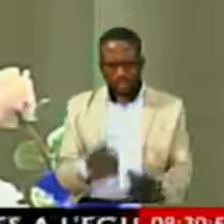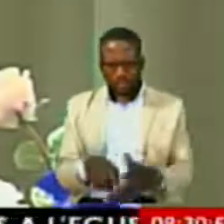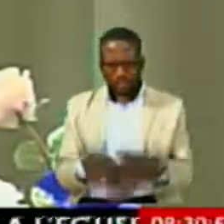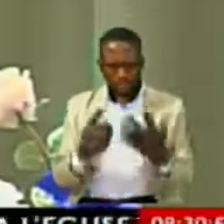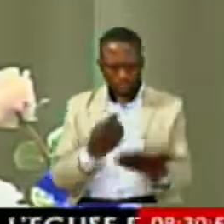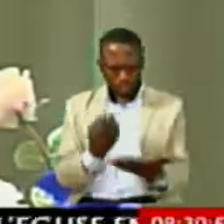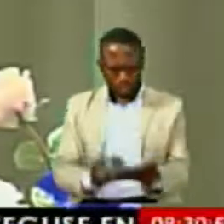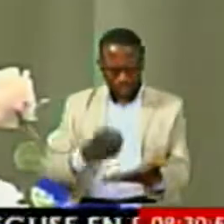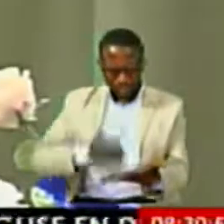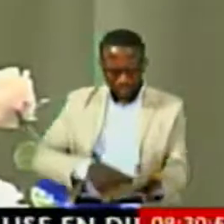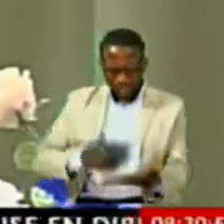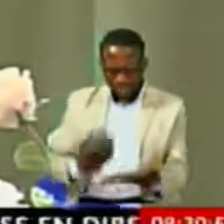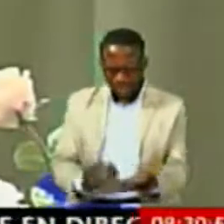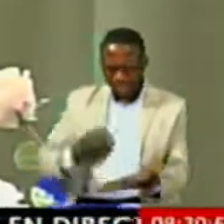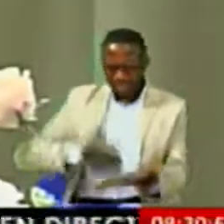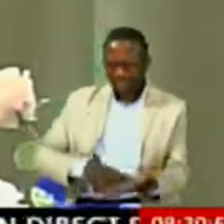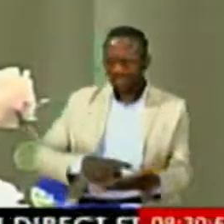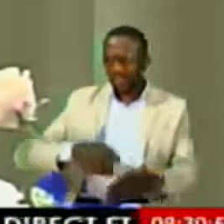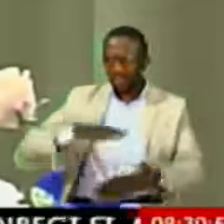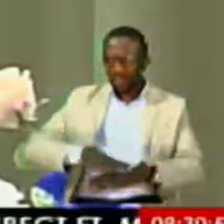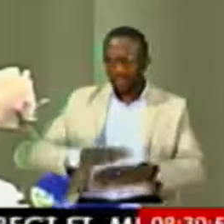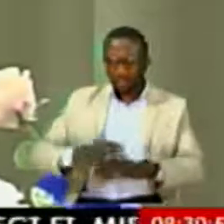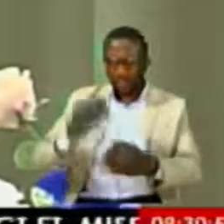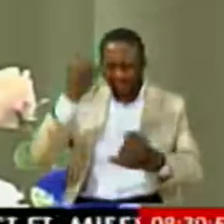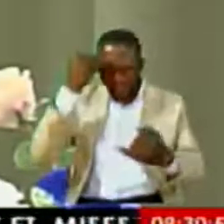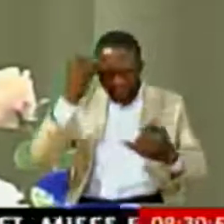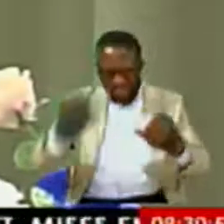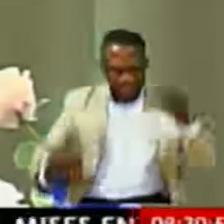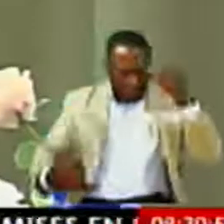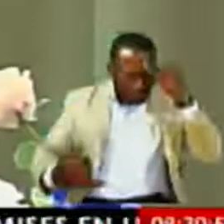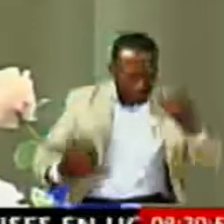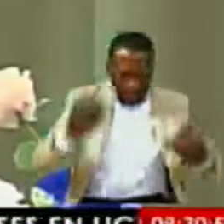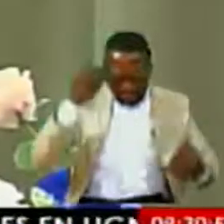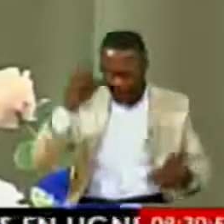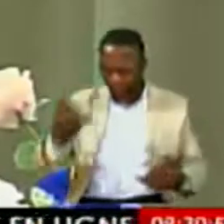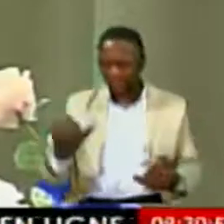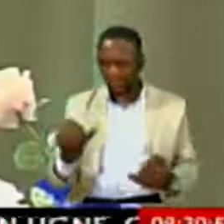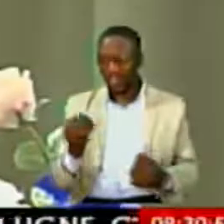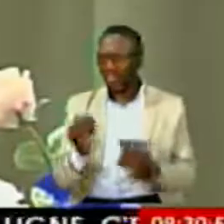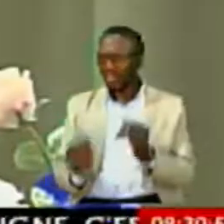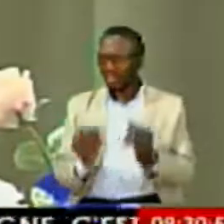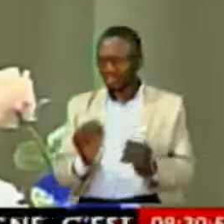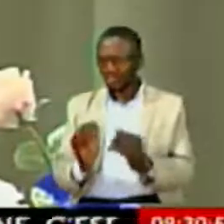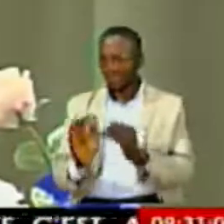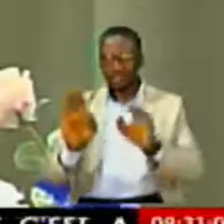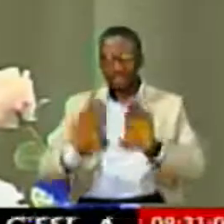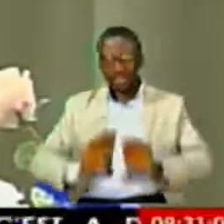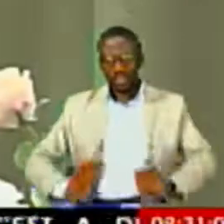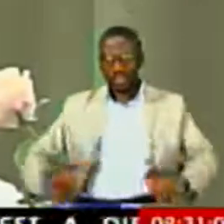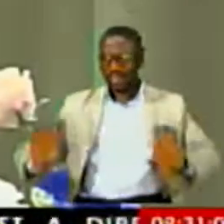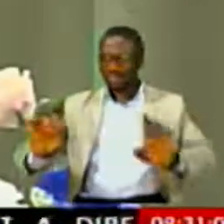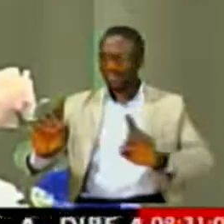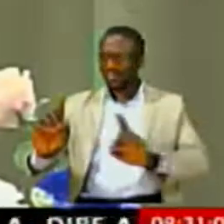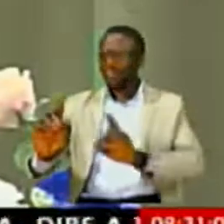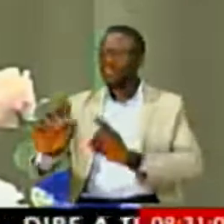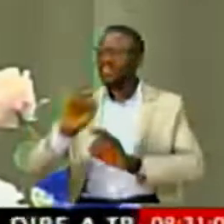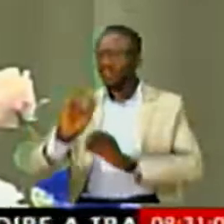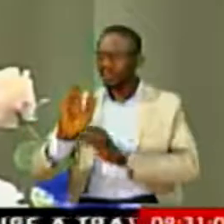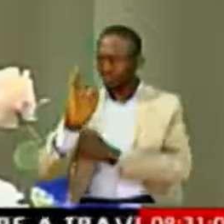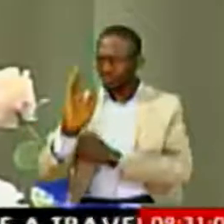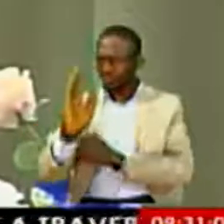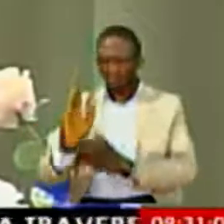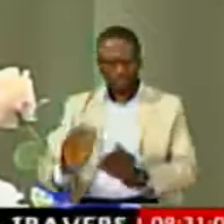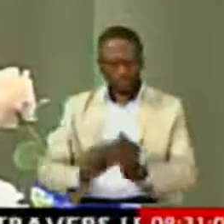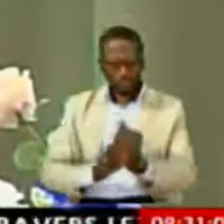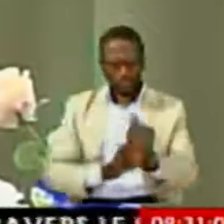hanging between two opinions? Si l'Éternel est Dieu, if the Lord is God, si suivez-le. Go to him. Si c'est